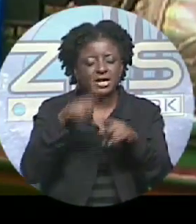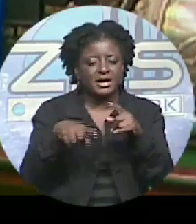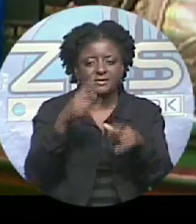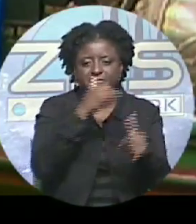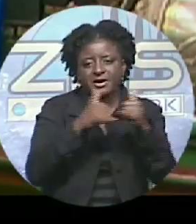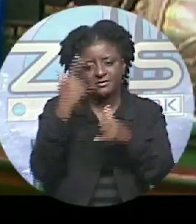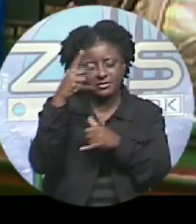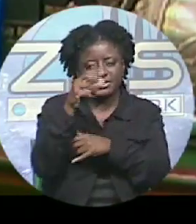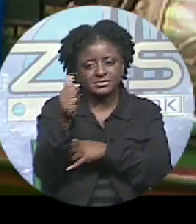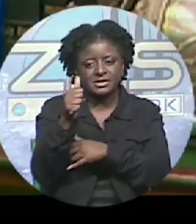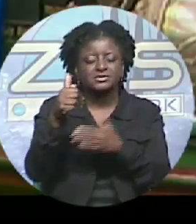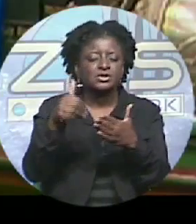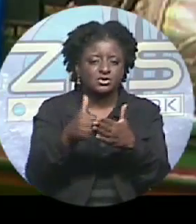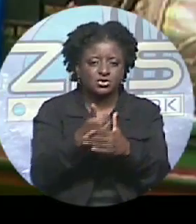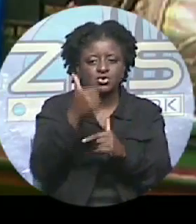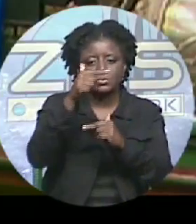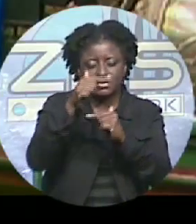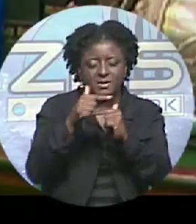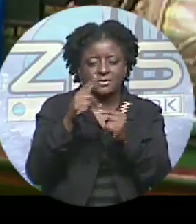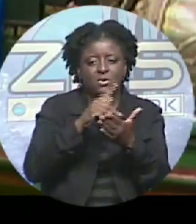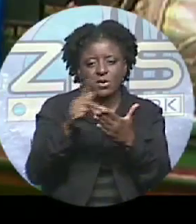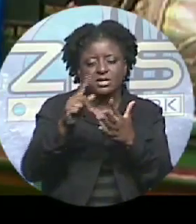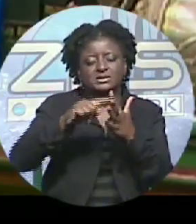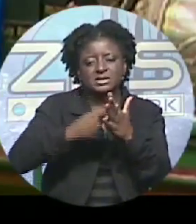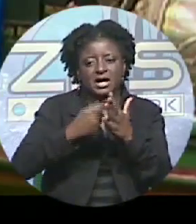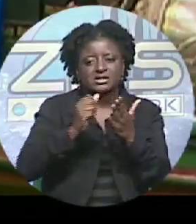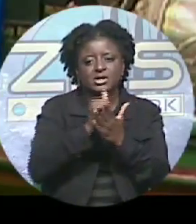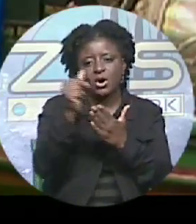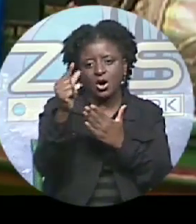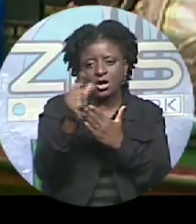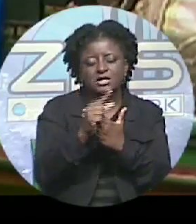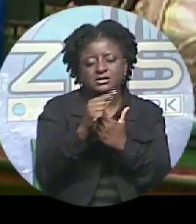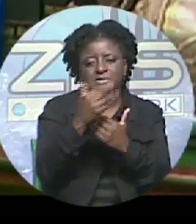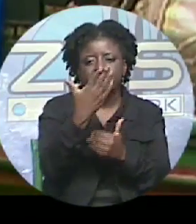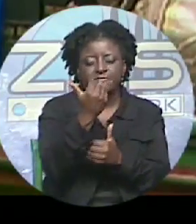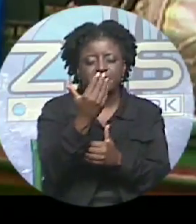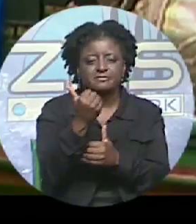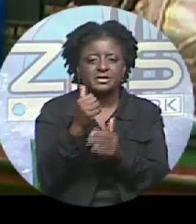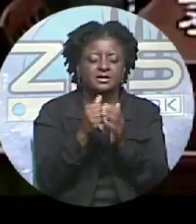August 15th. The House of Assembly is adjourned until Wednesday, September 2nd.